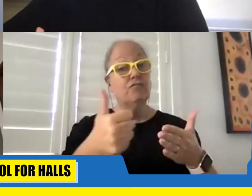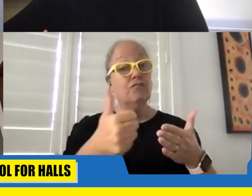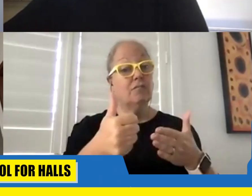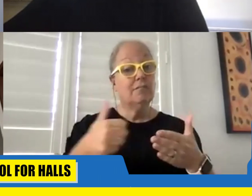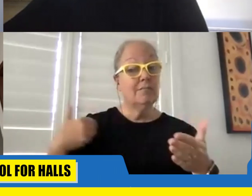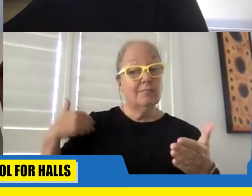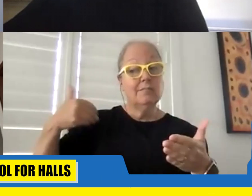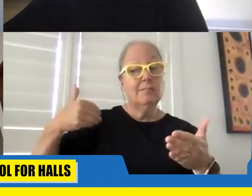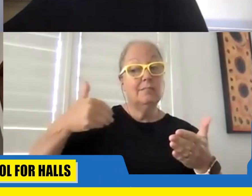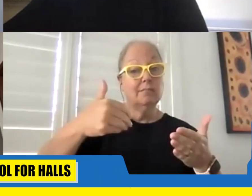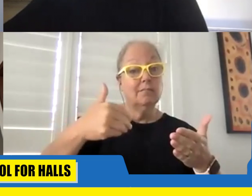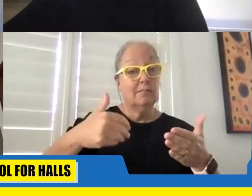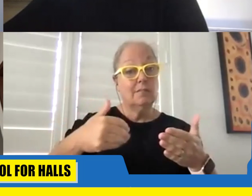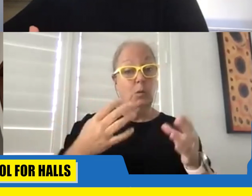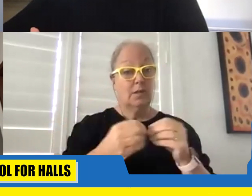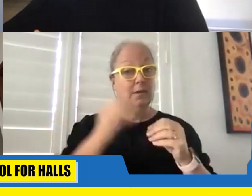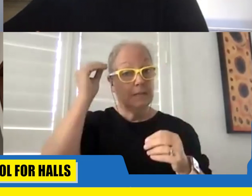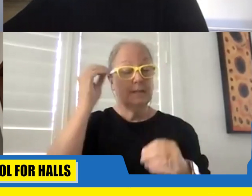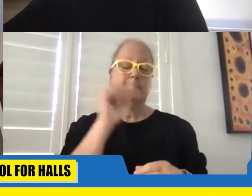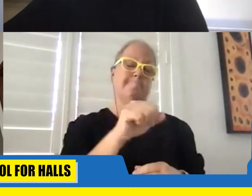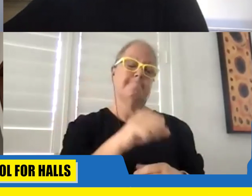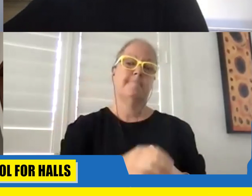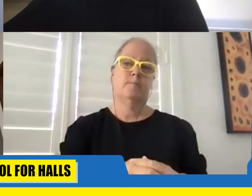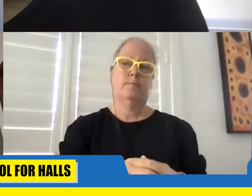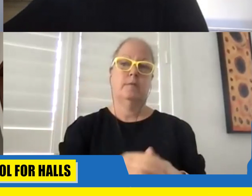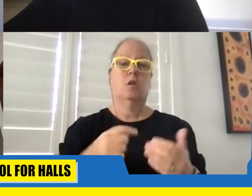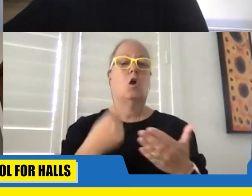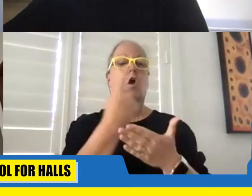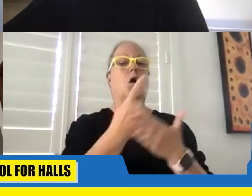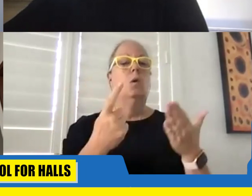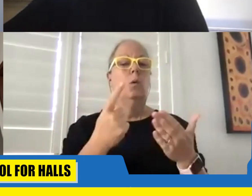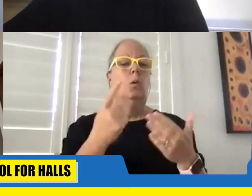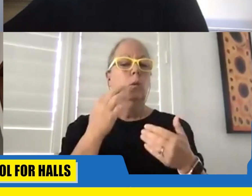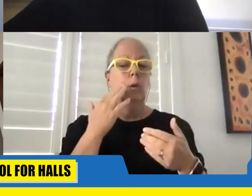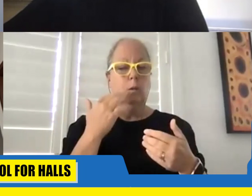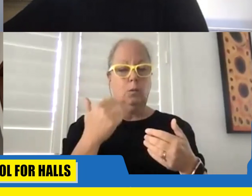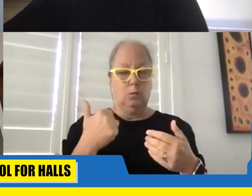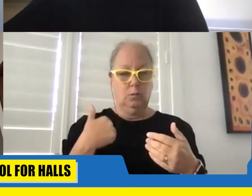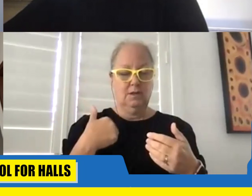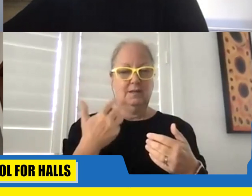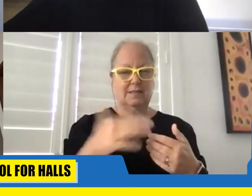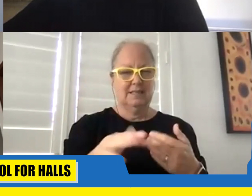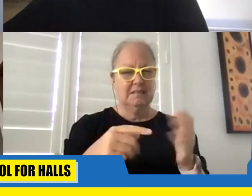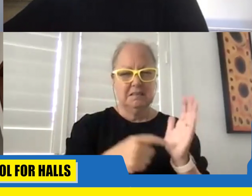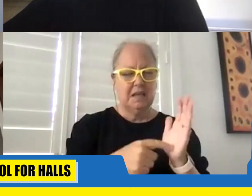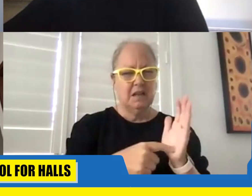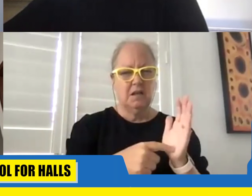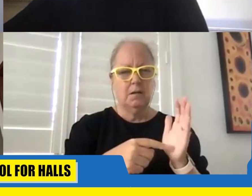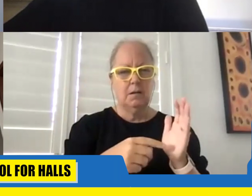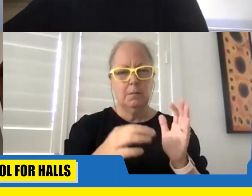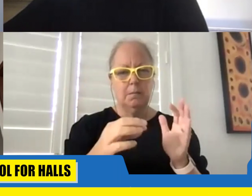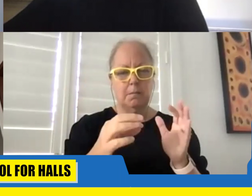with the committee? Yes. Great. Only when we did Talent on Tap, then we would have families come.